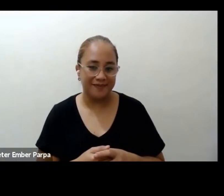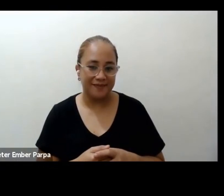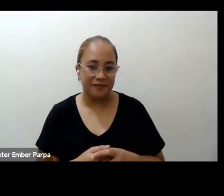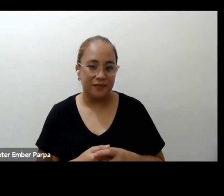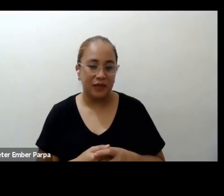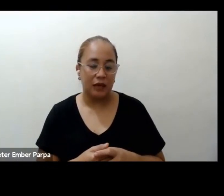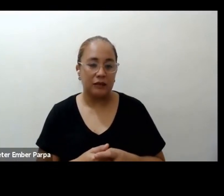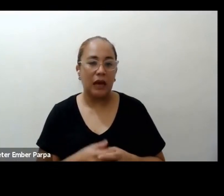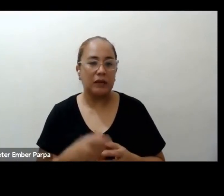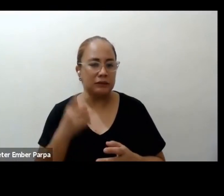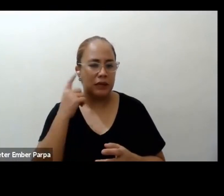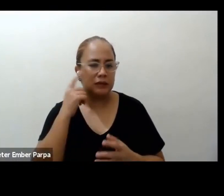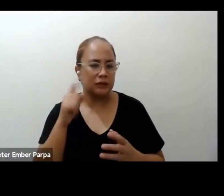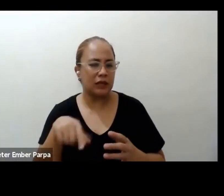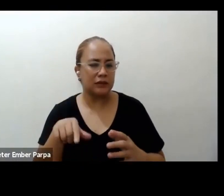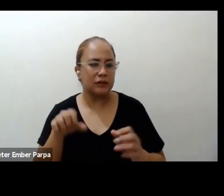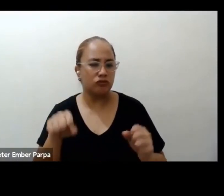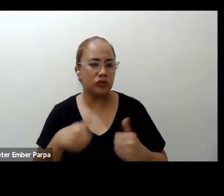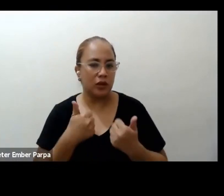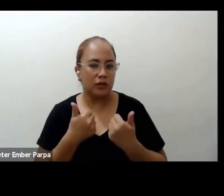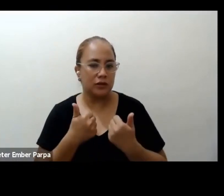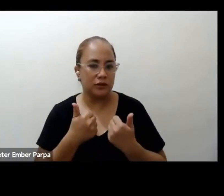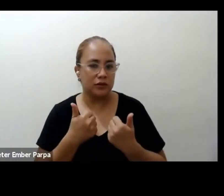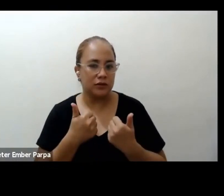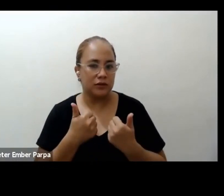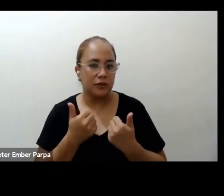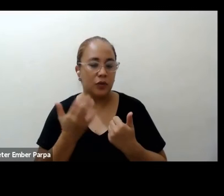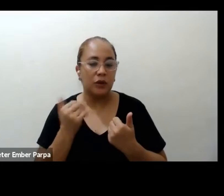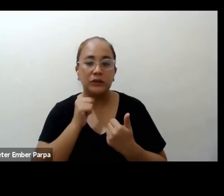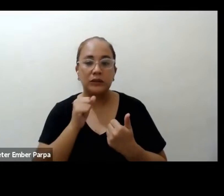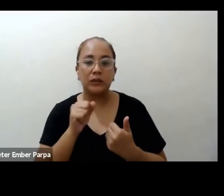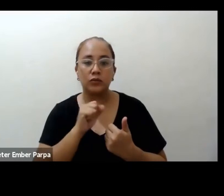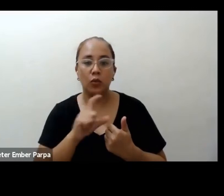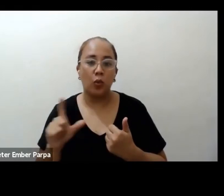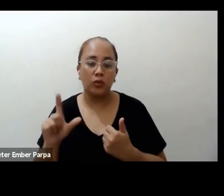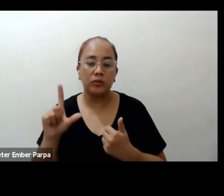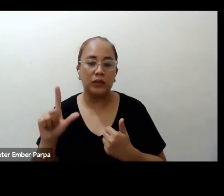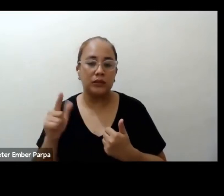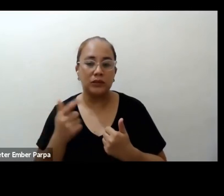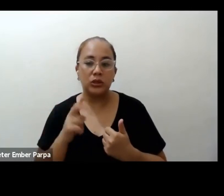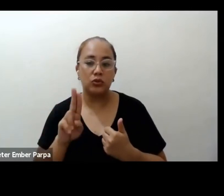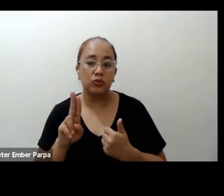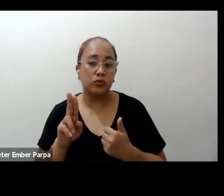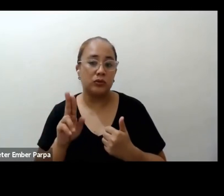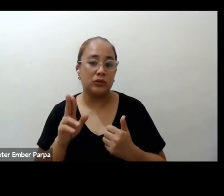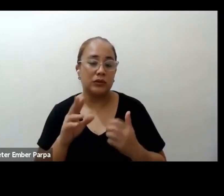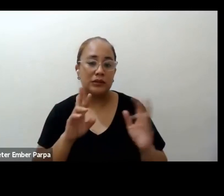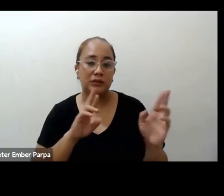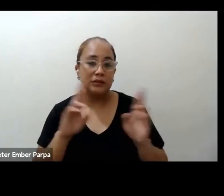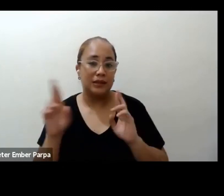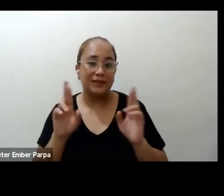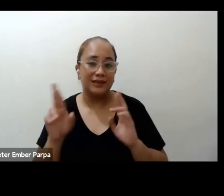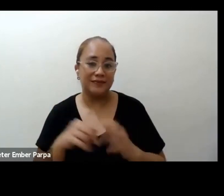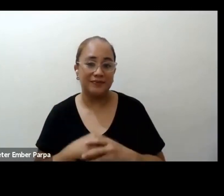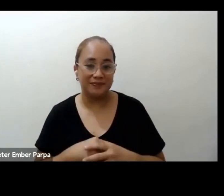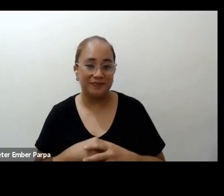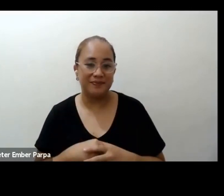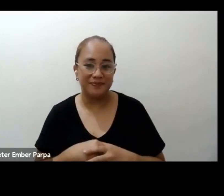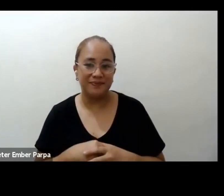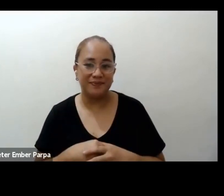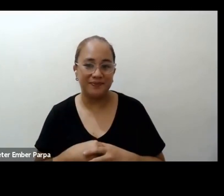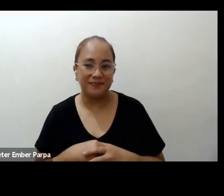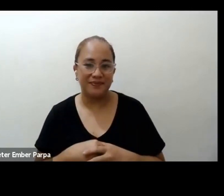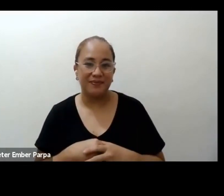I think yun ang challenge kasi hindi lahat ng mga LGUs handa eh. Yes.